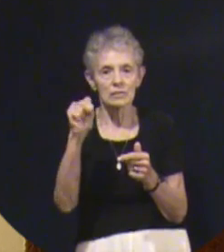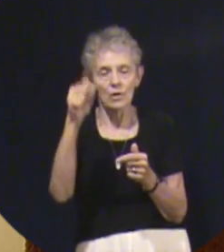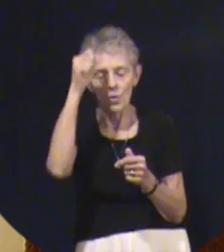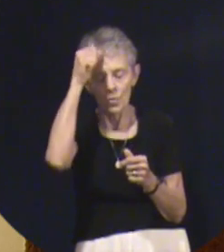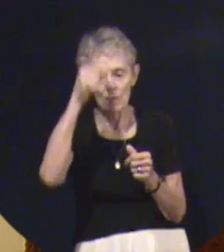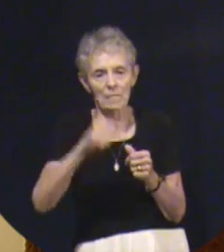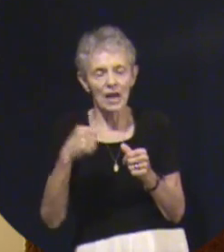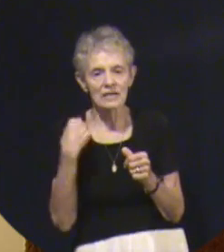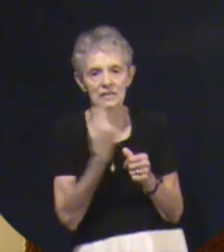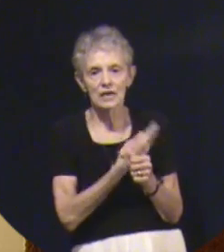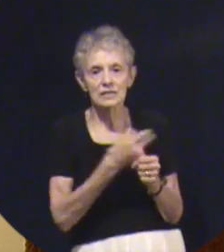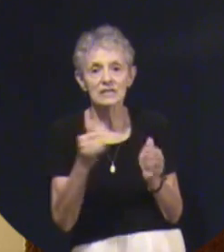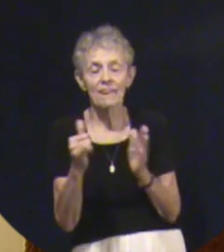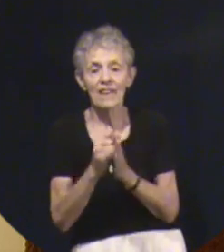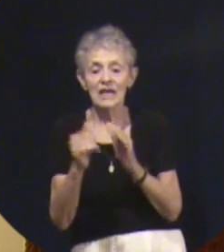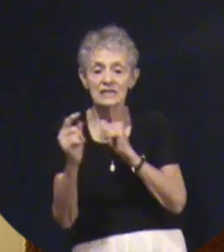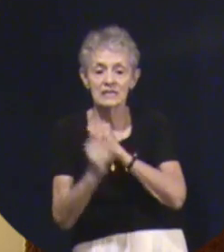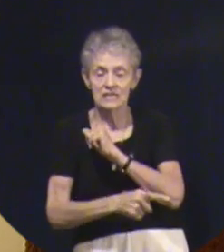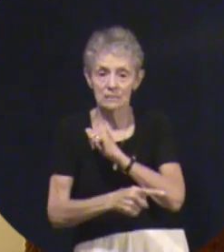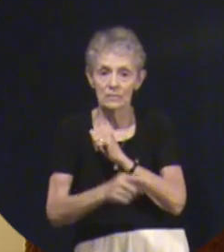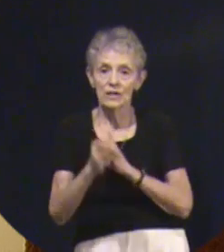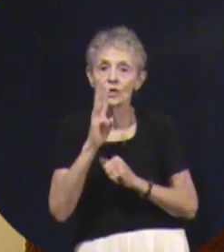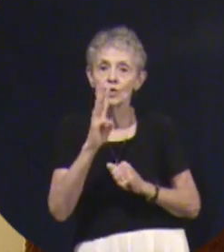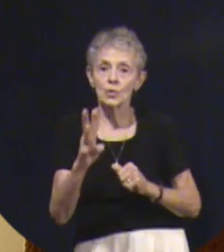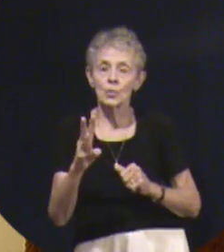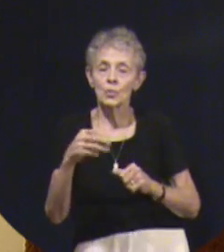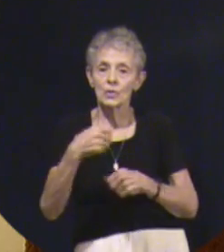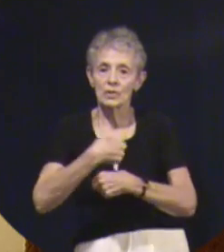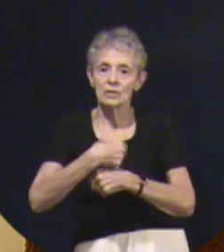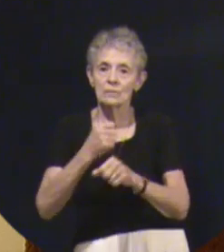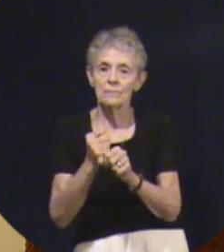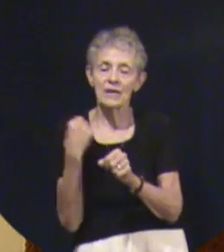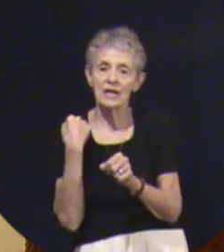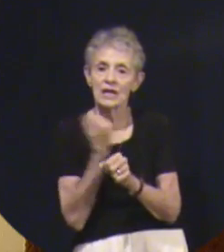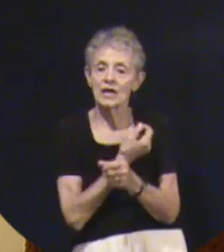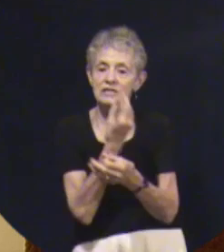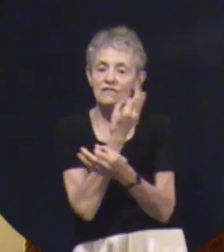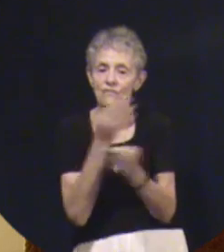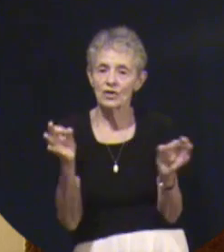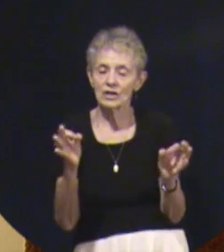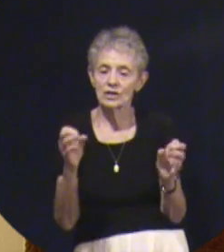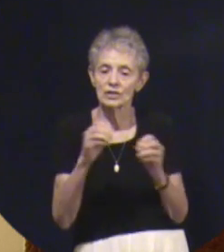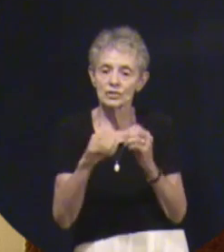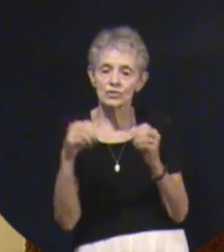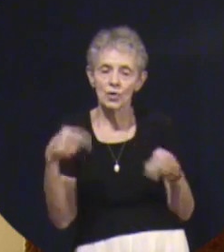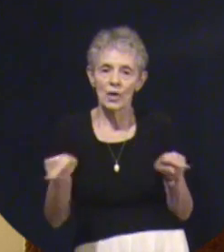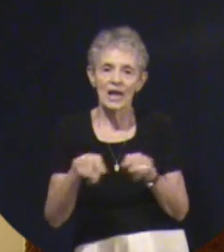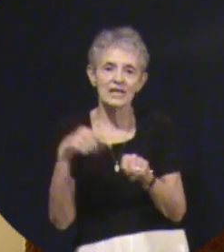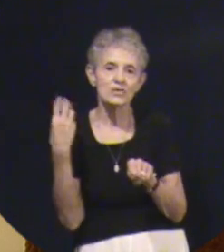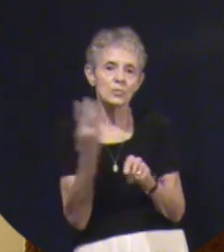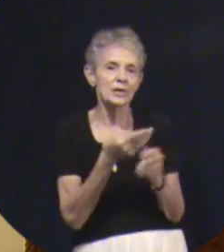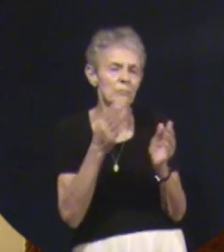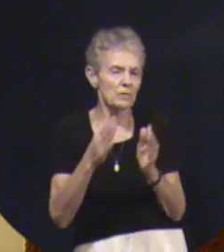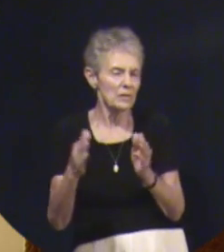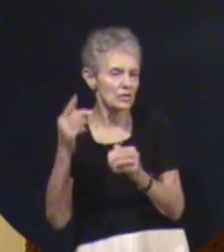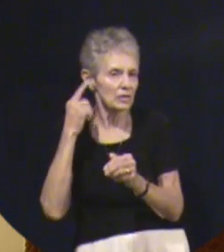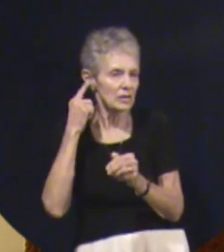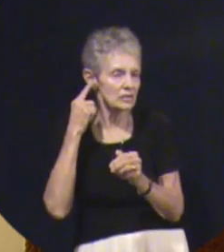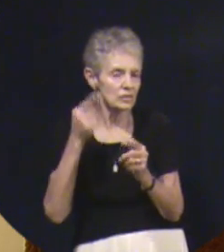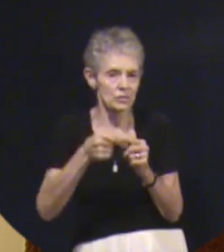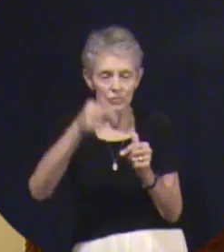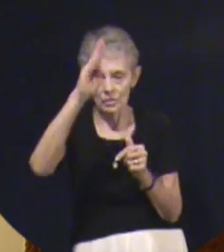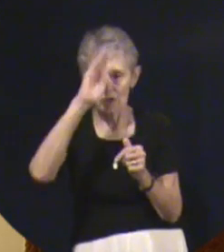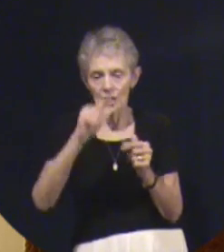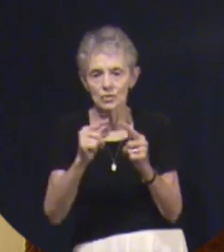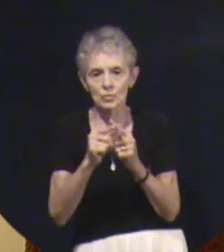discipline that will set us free. And so as we prepare to listen to God's word and to